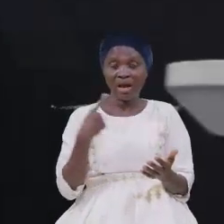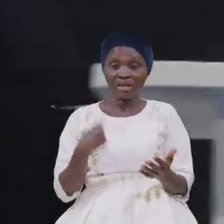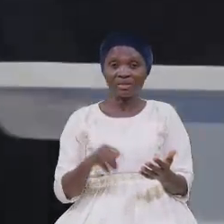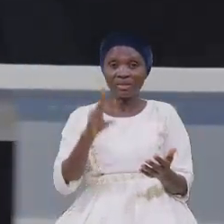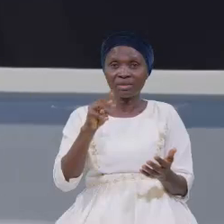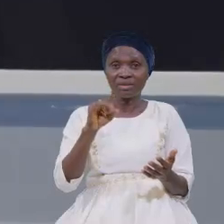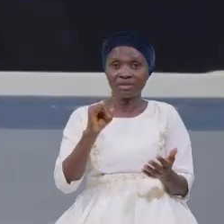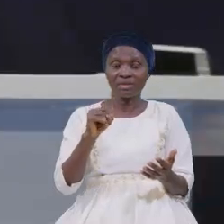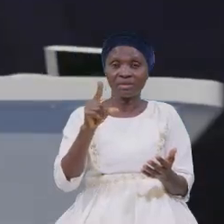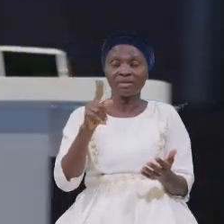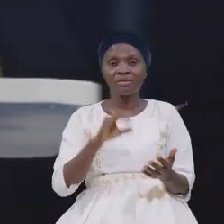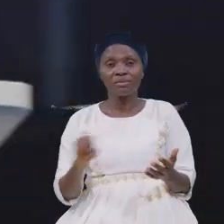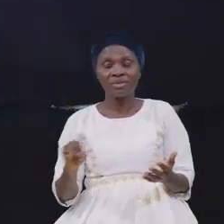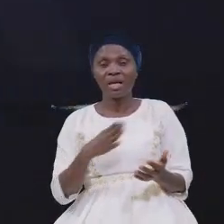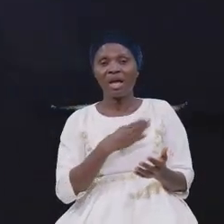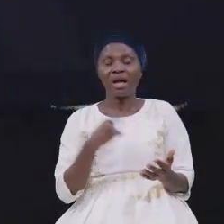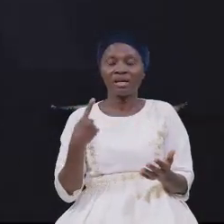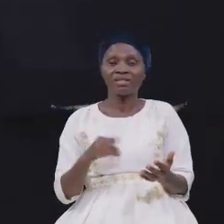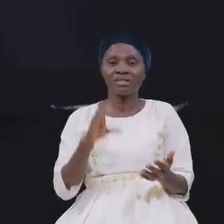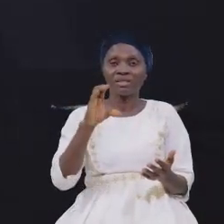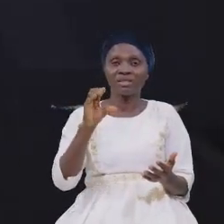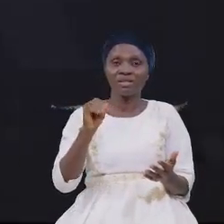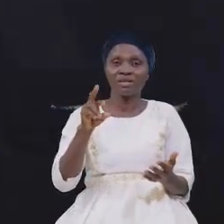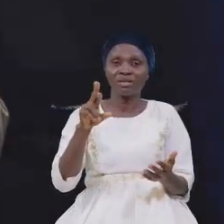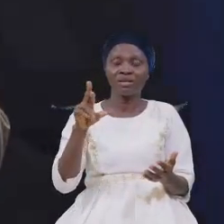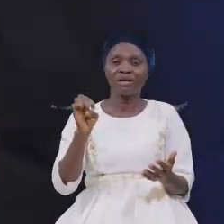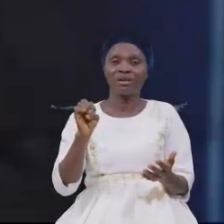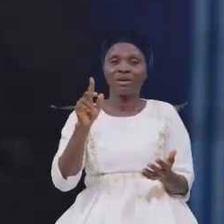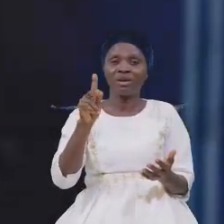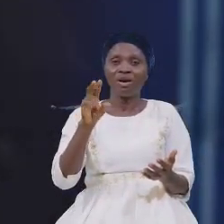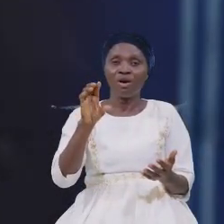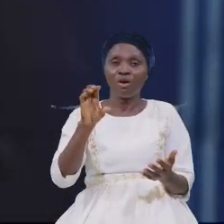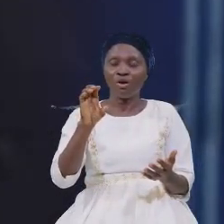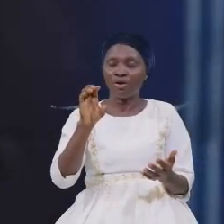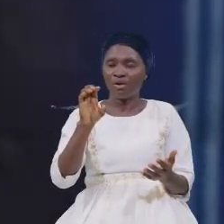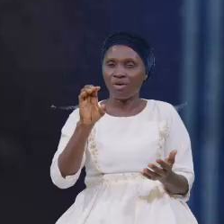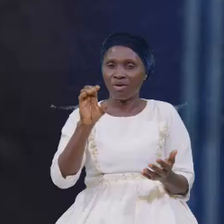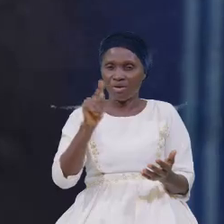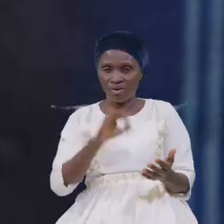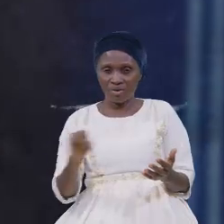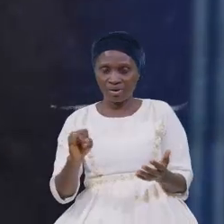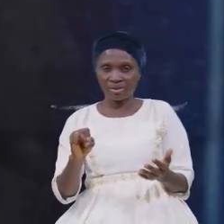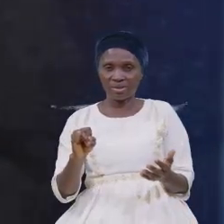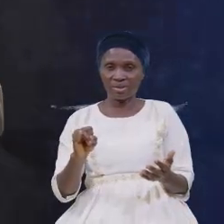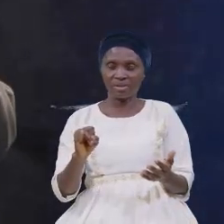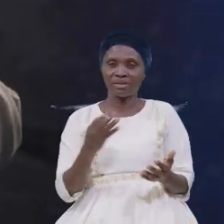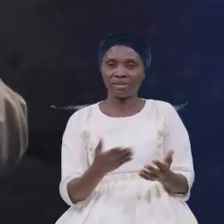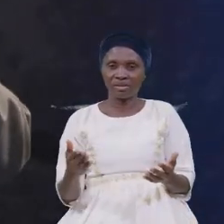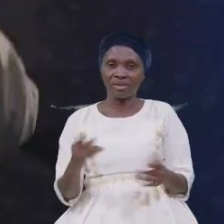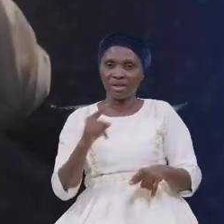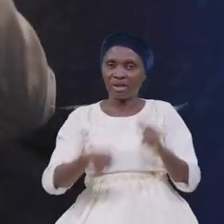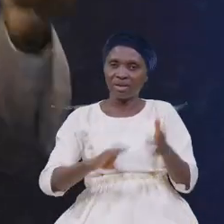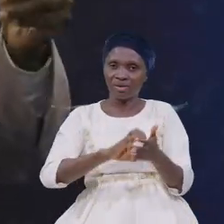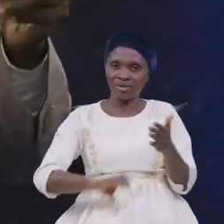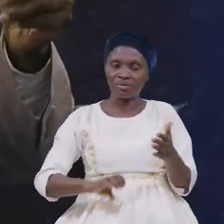they cannot blot out sin. That one that we can deal with the work of our hands,